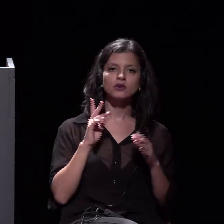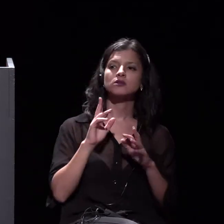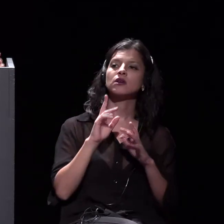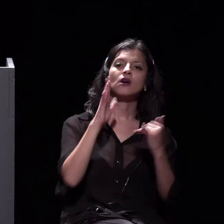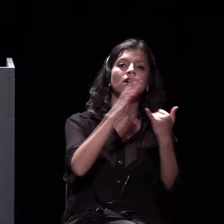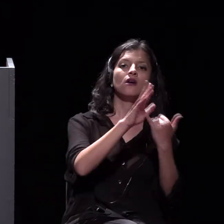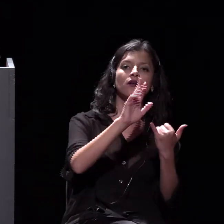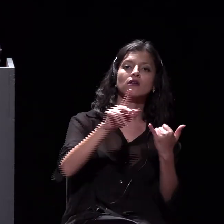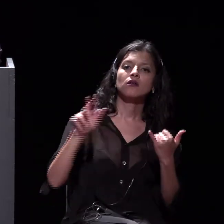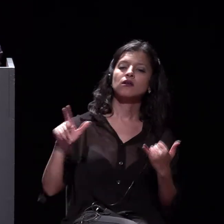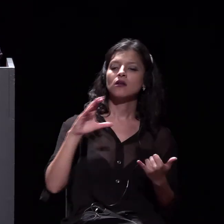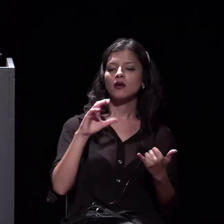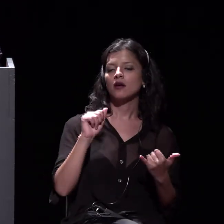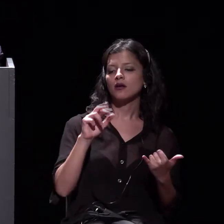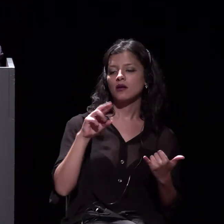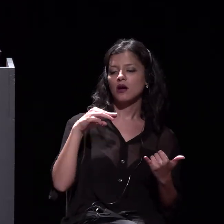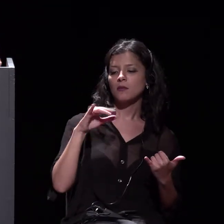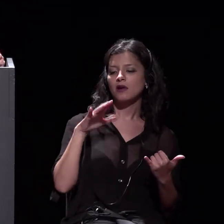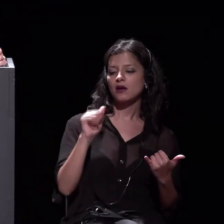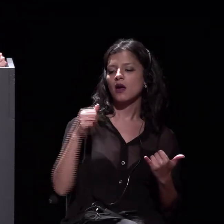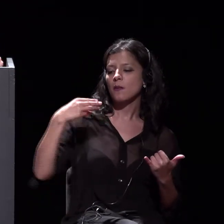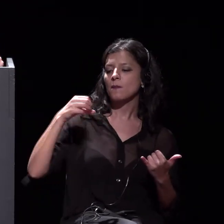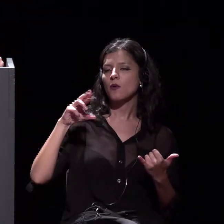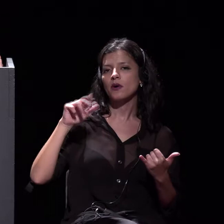have engaged themselves with the